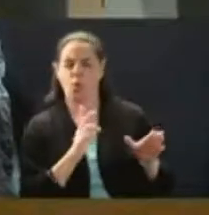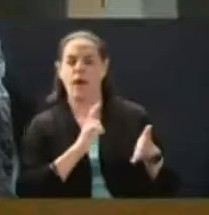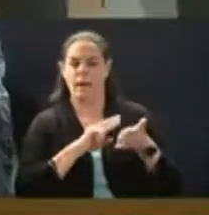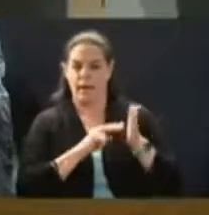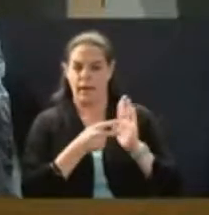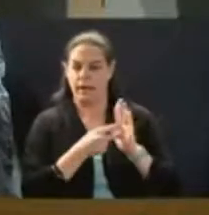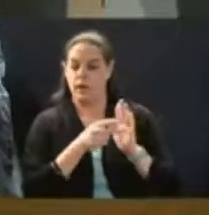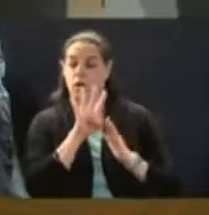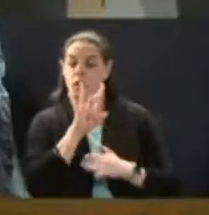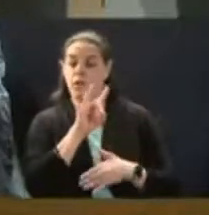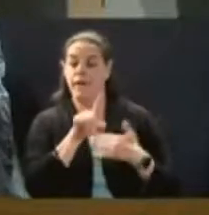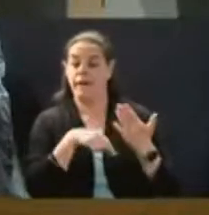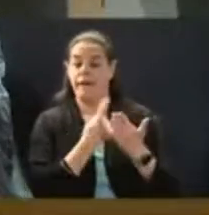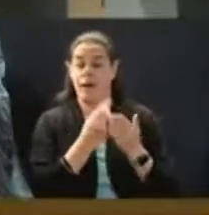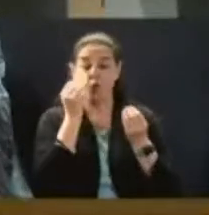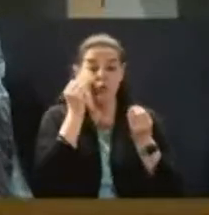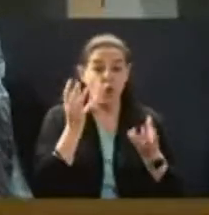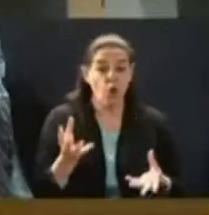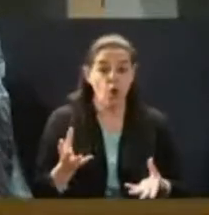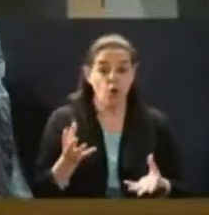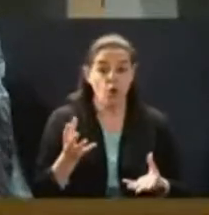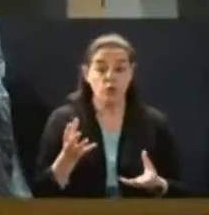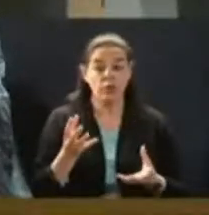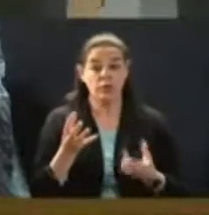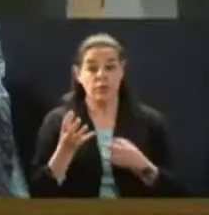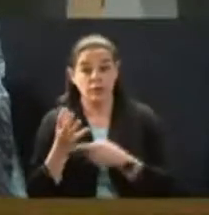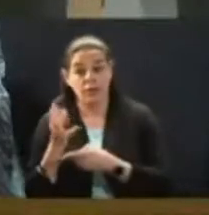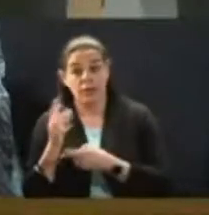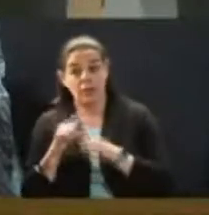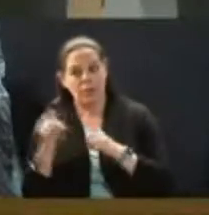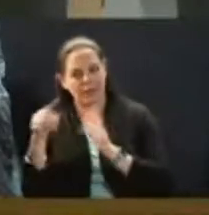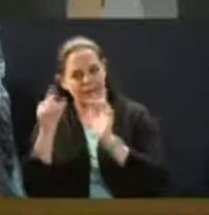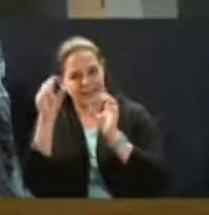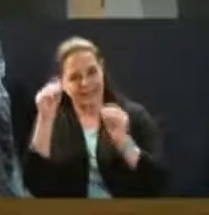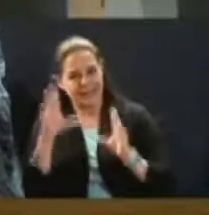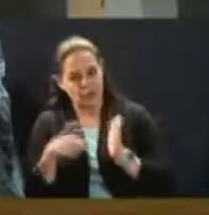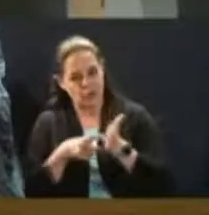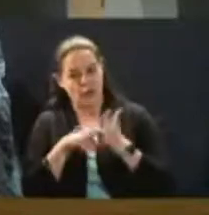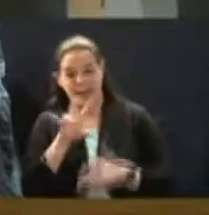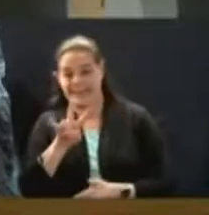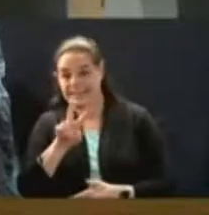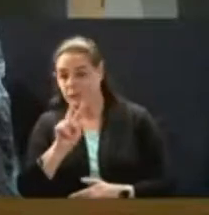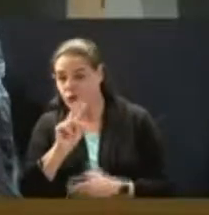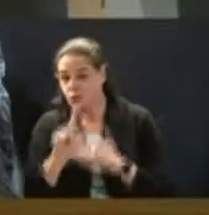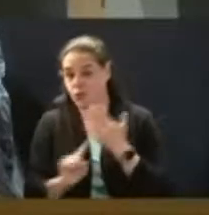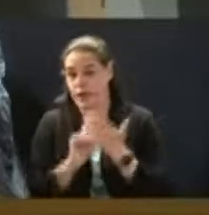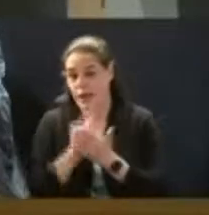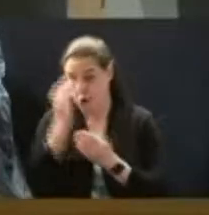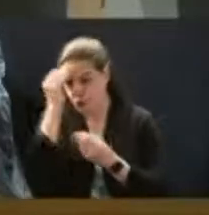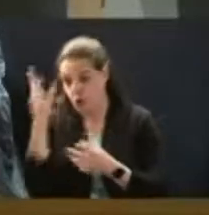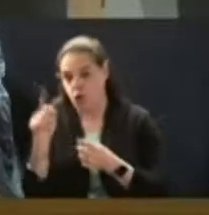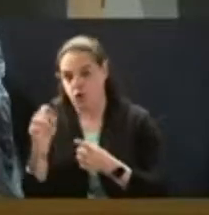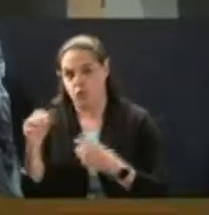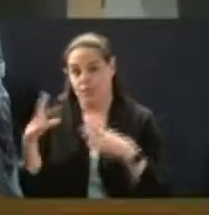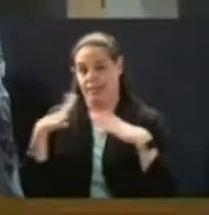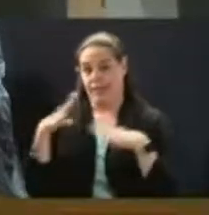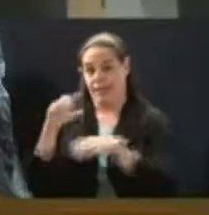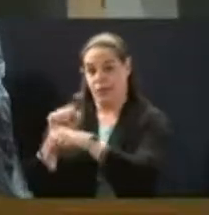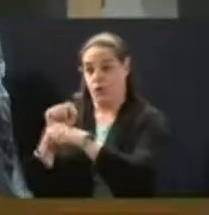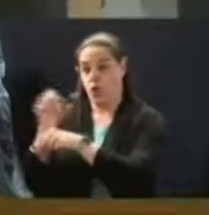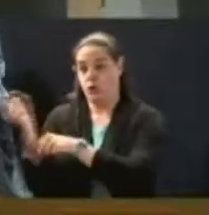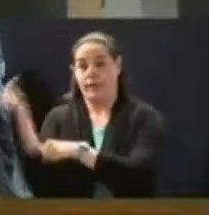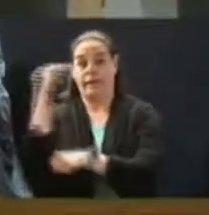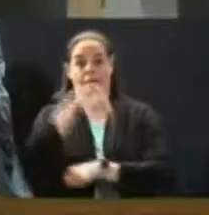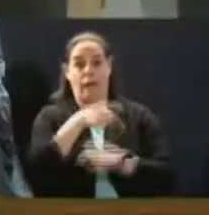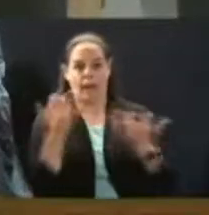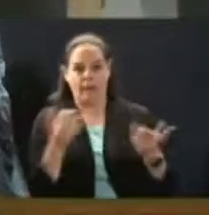a 48-hour notice, when our teachers require 72 hours notice to take leave so that they could be